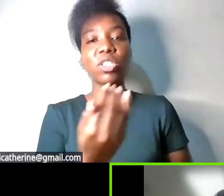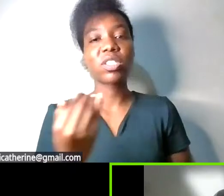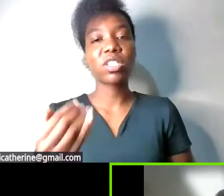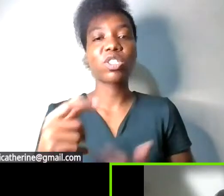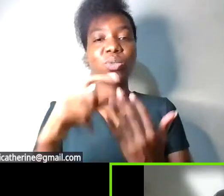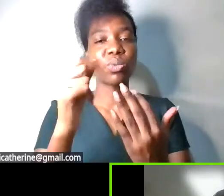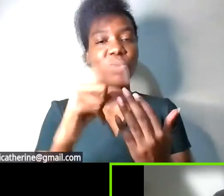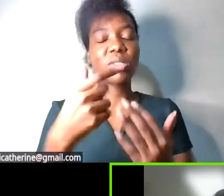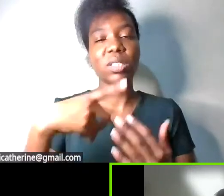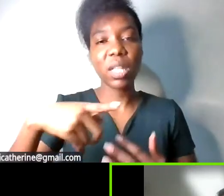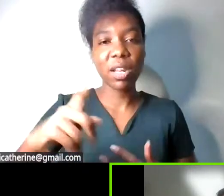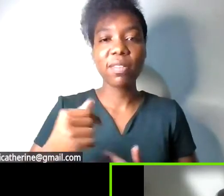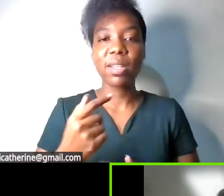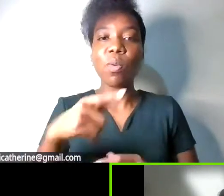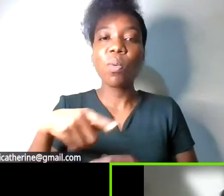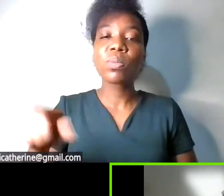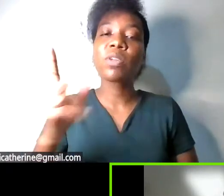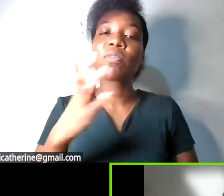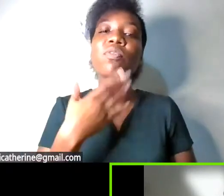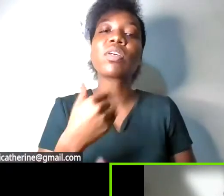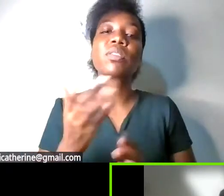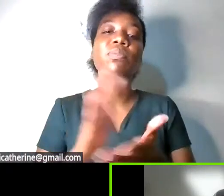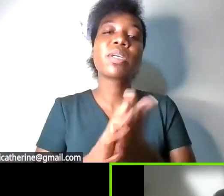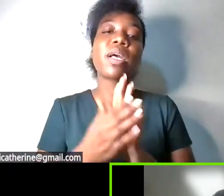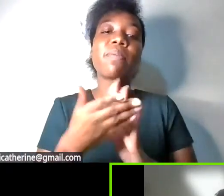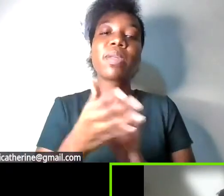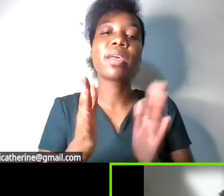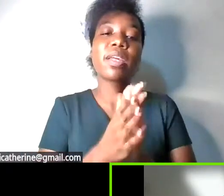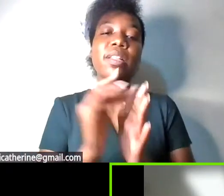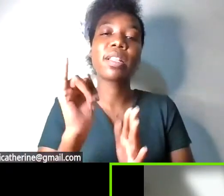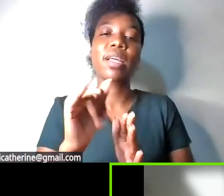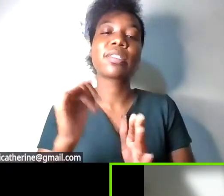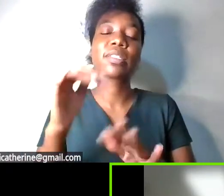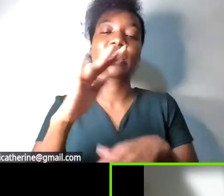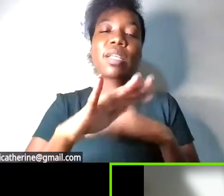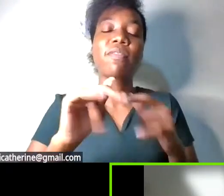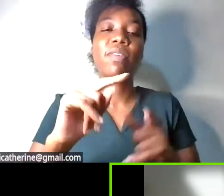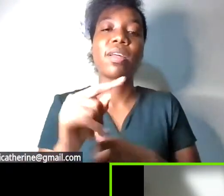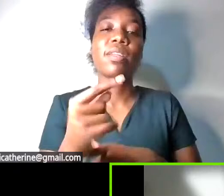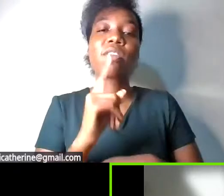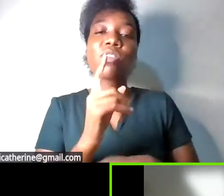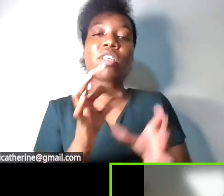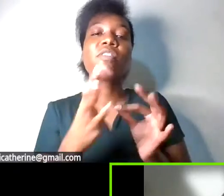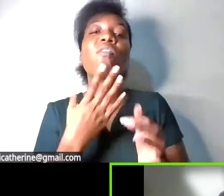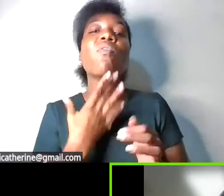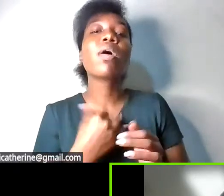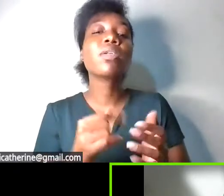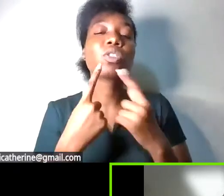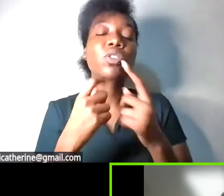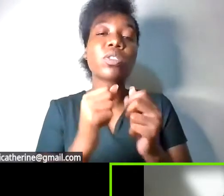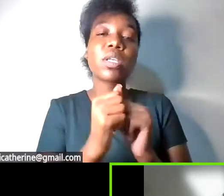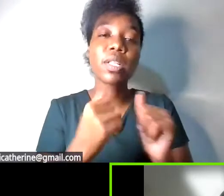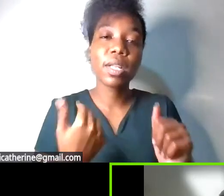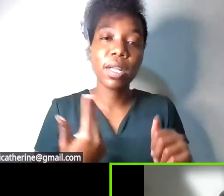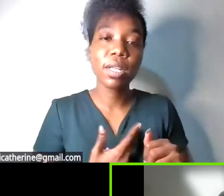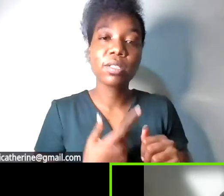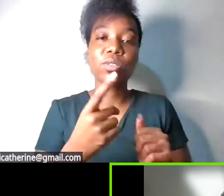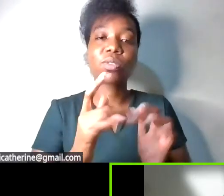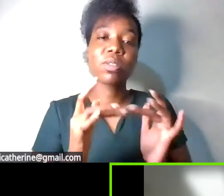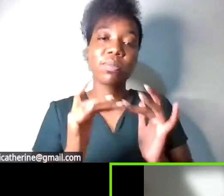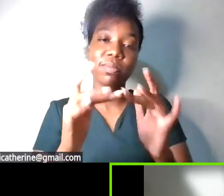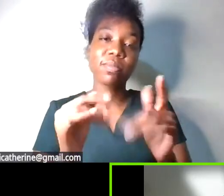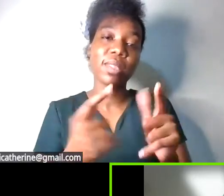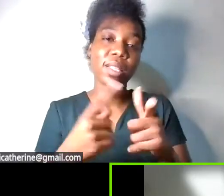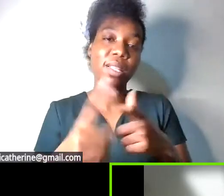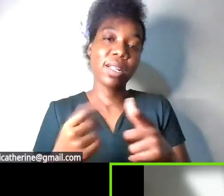want to be here, and that is the first step, right? So again, if they need to talk to us, please email Precision HR, and we would love to set up a meeting.